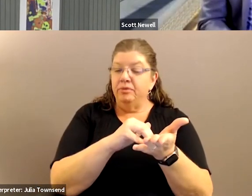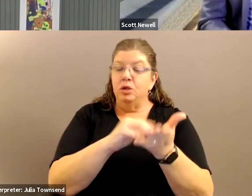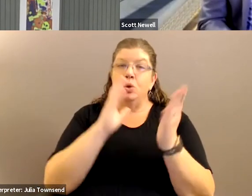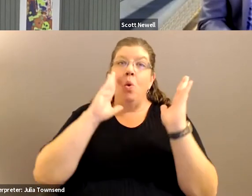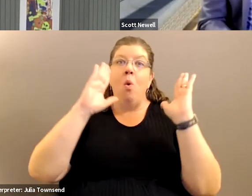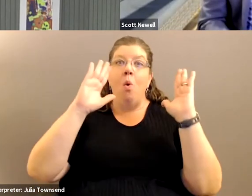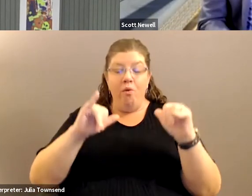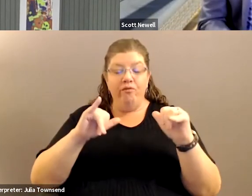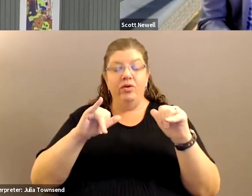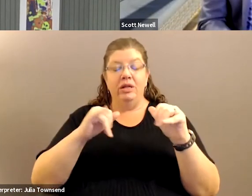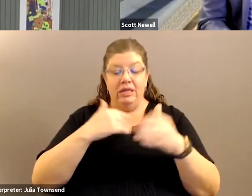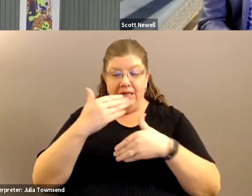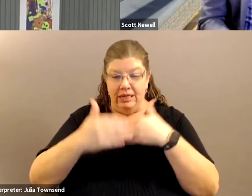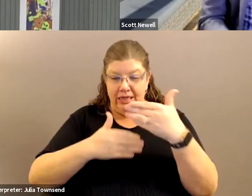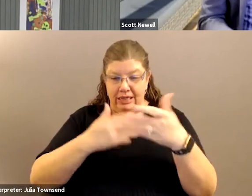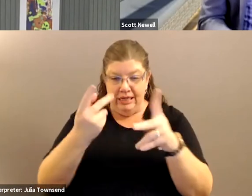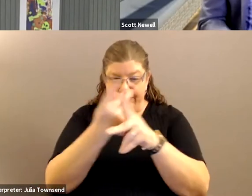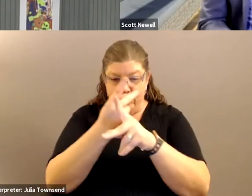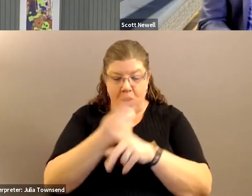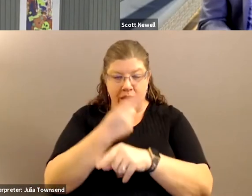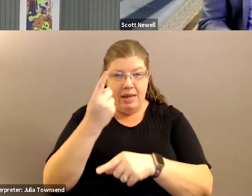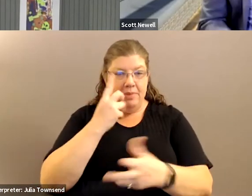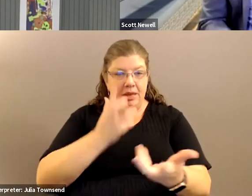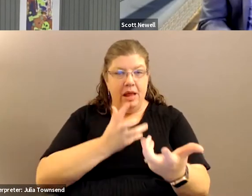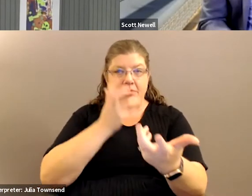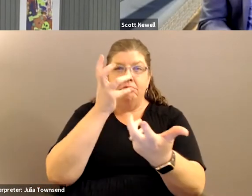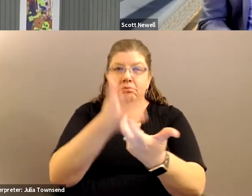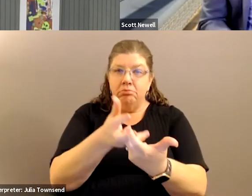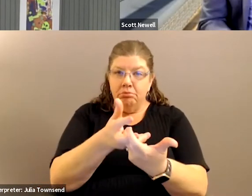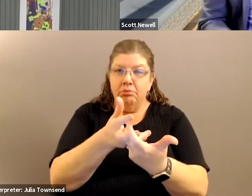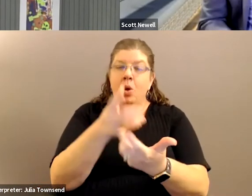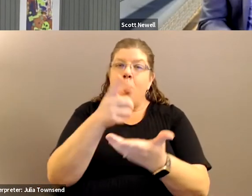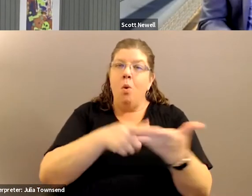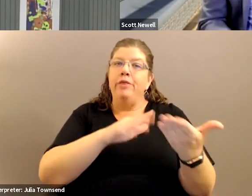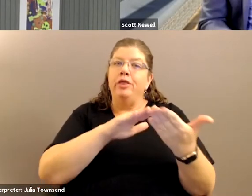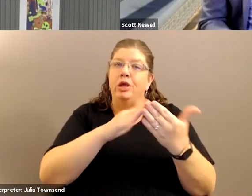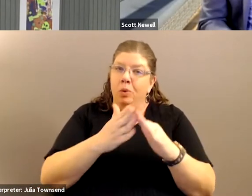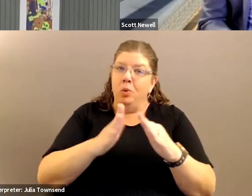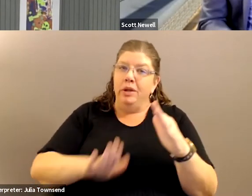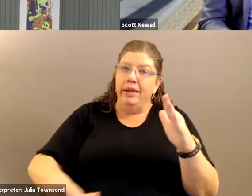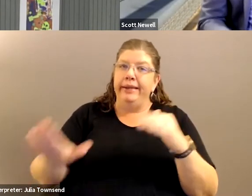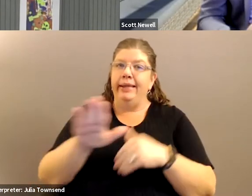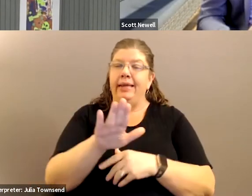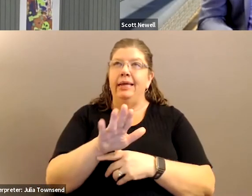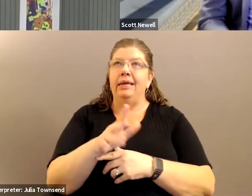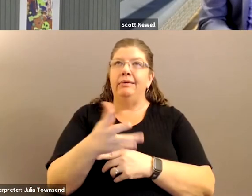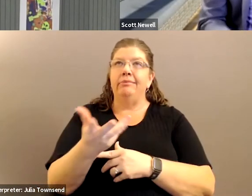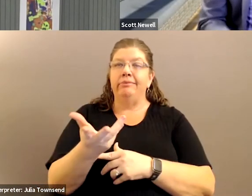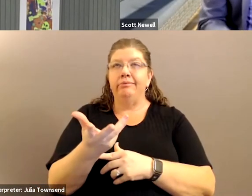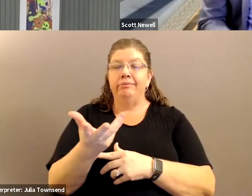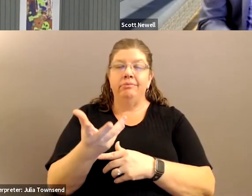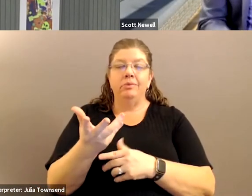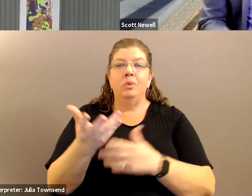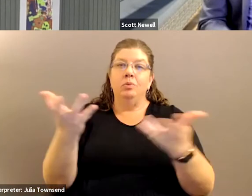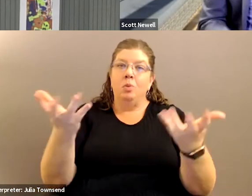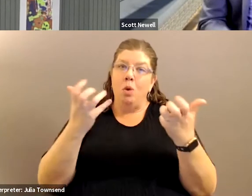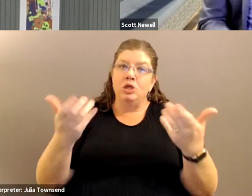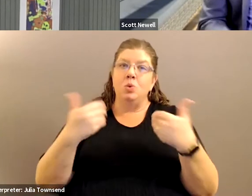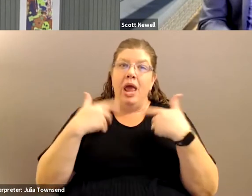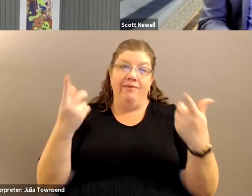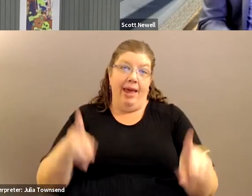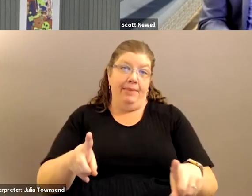arrive at something that is aligned with with what the community is looking to have